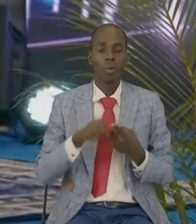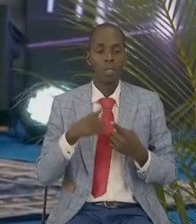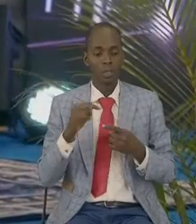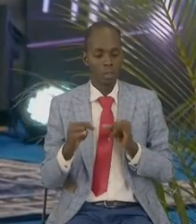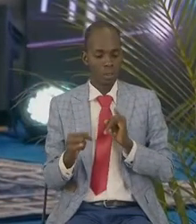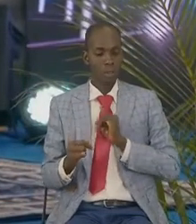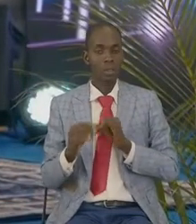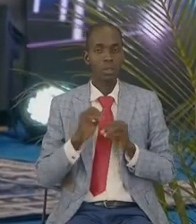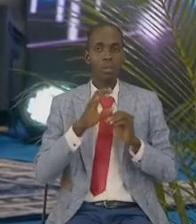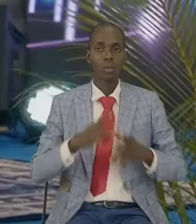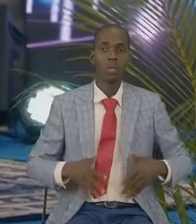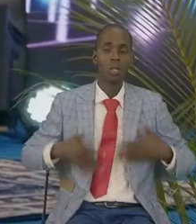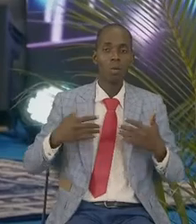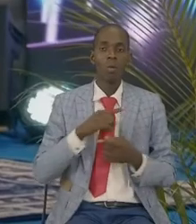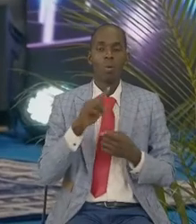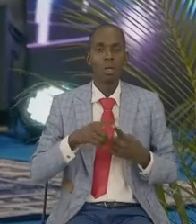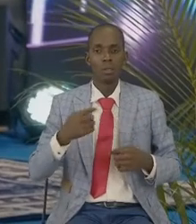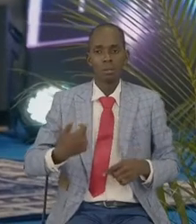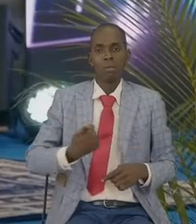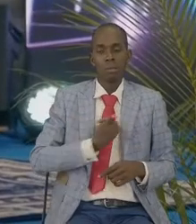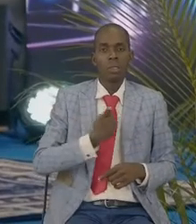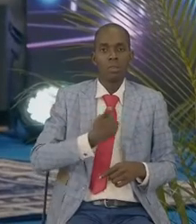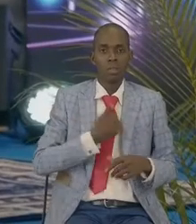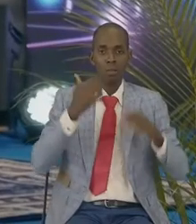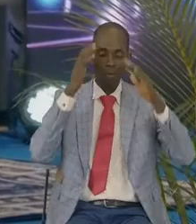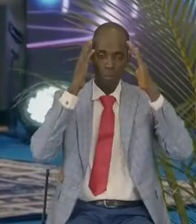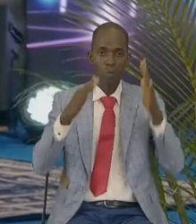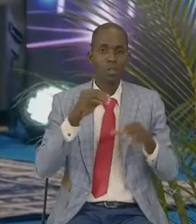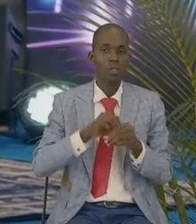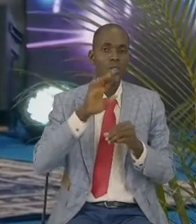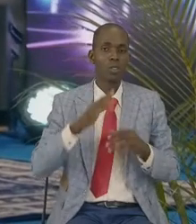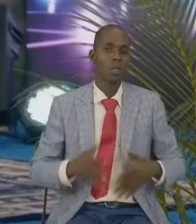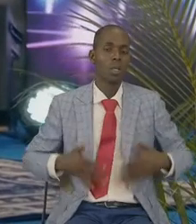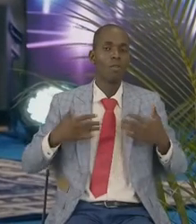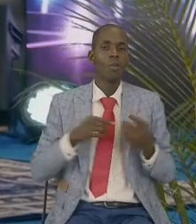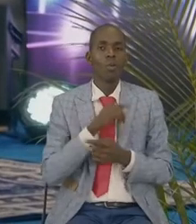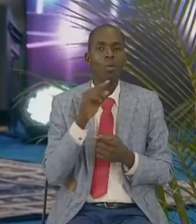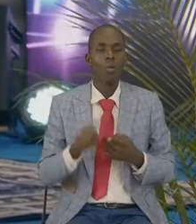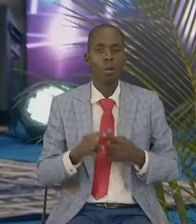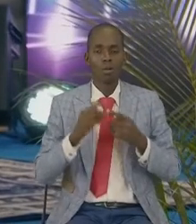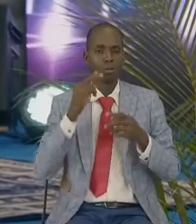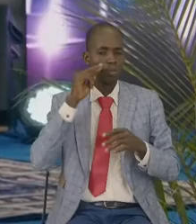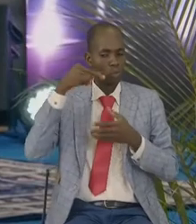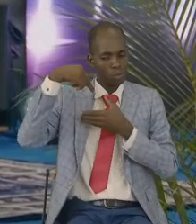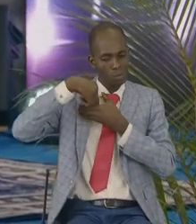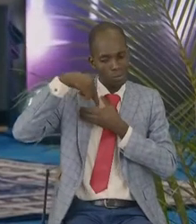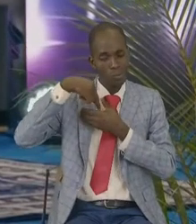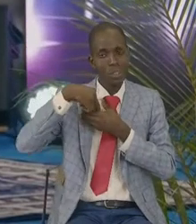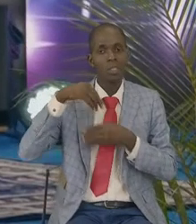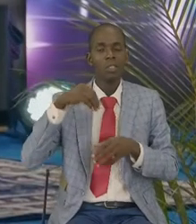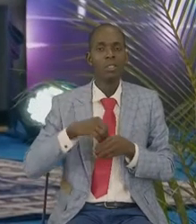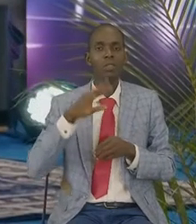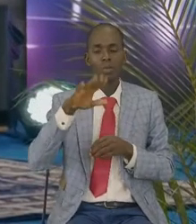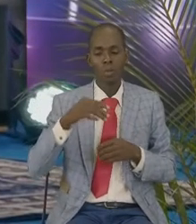when the self-centeredness of your life, when looking inward all the